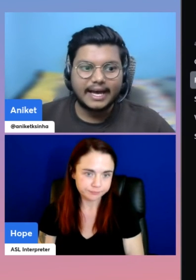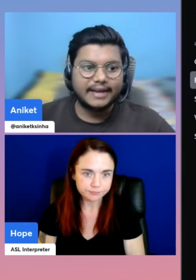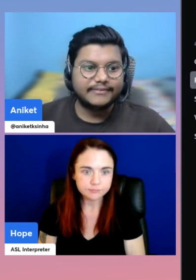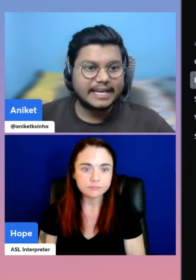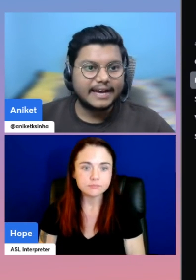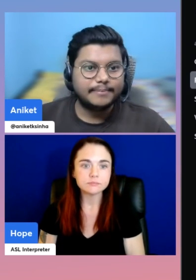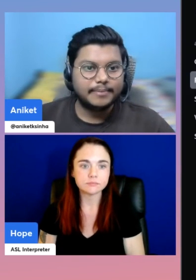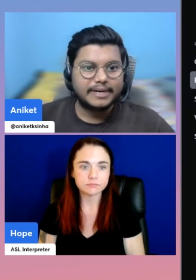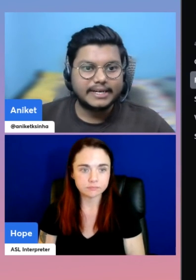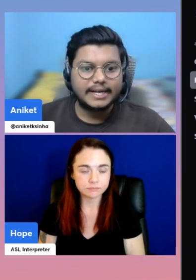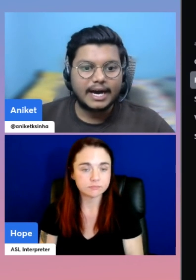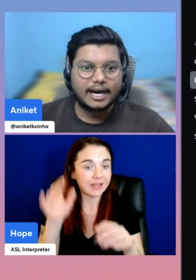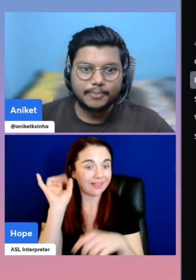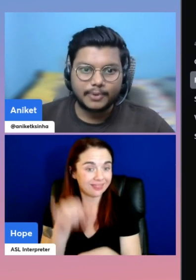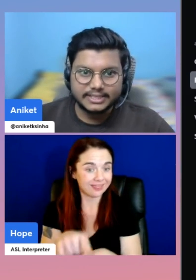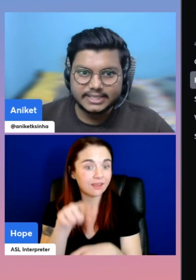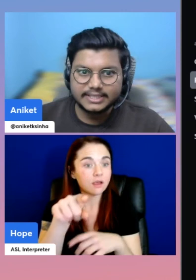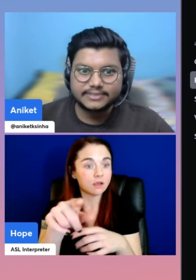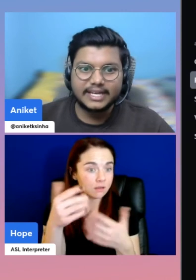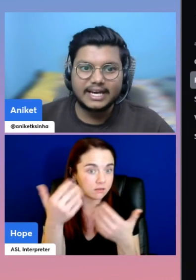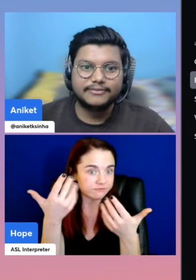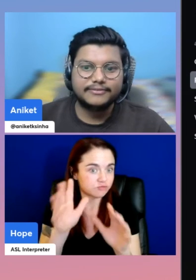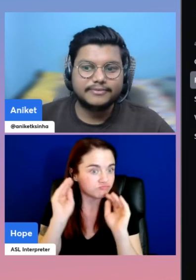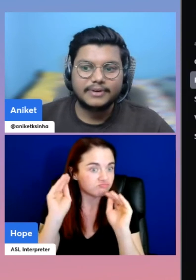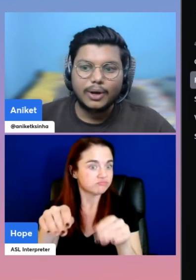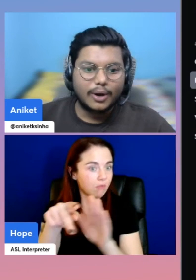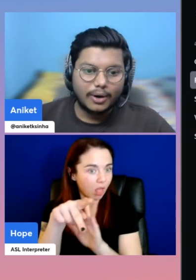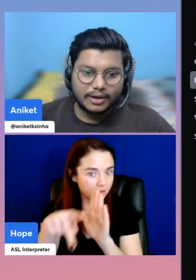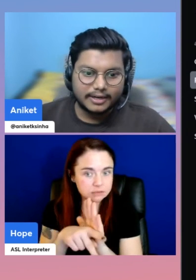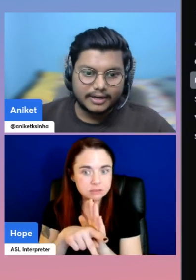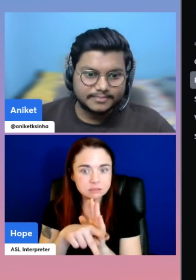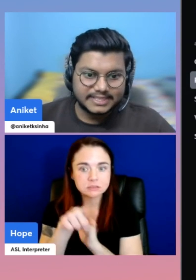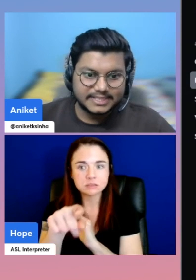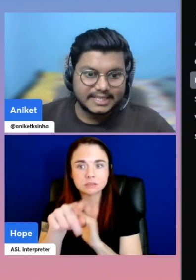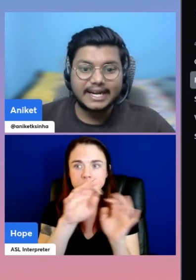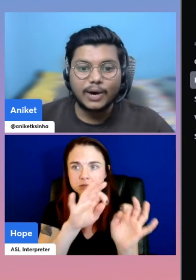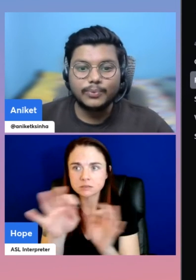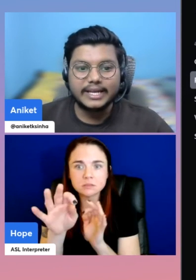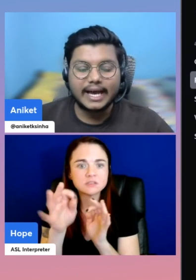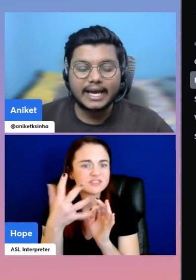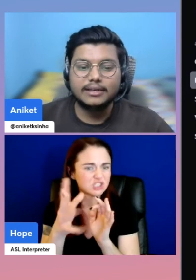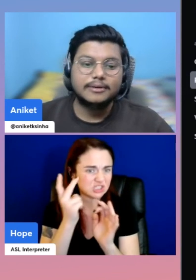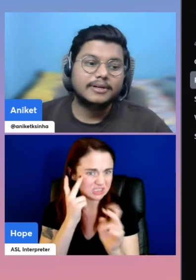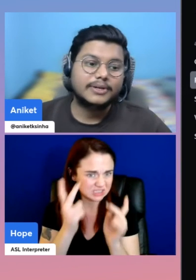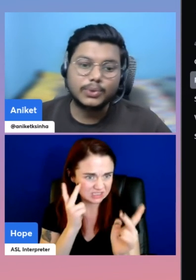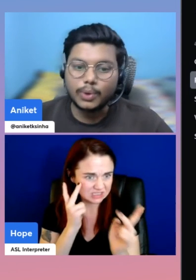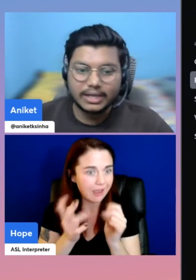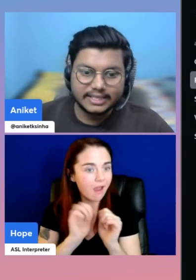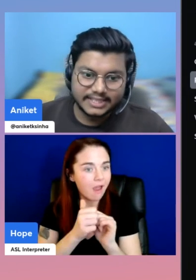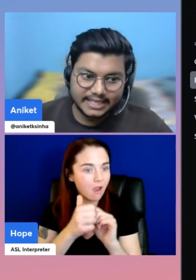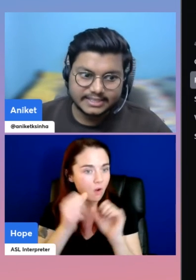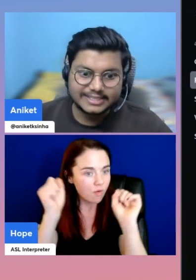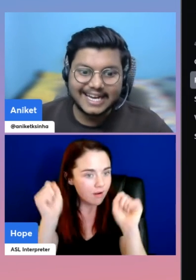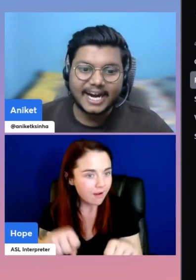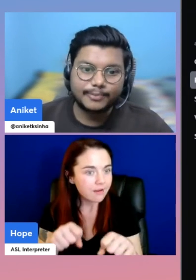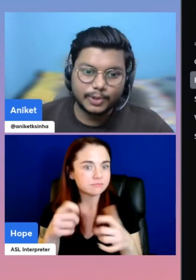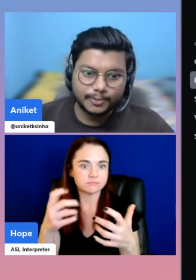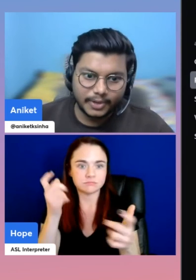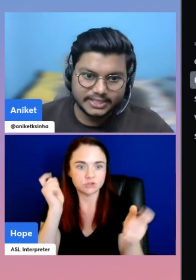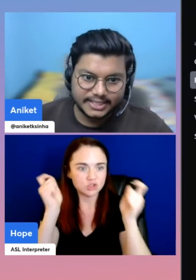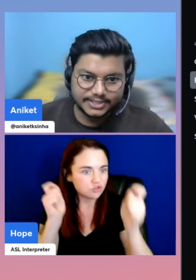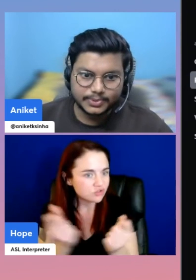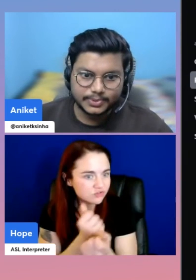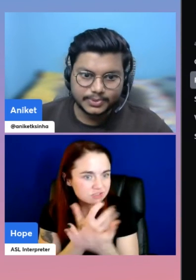part, and we have implemented our policies. We have seen that how we can do all the changes, add